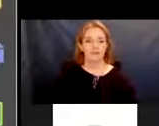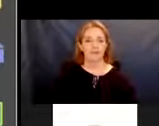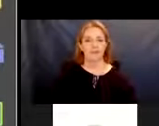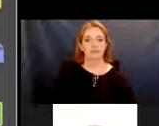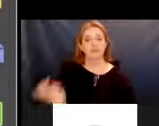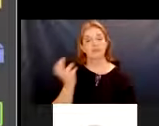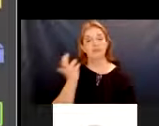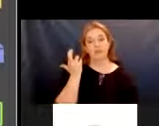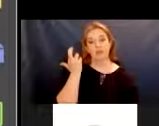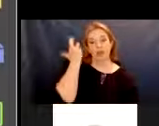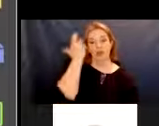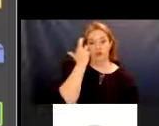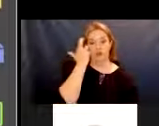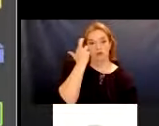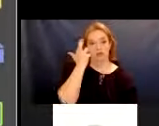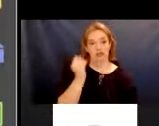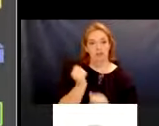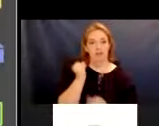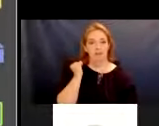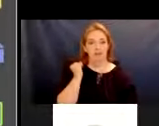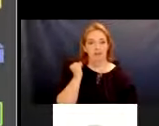a reason to get back.